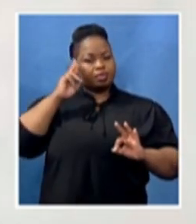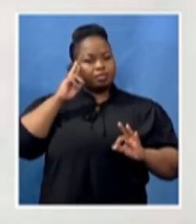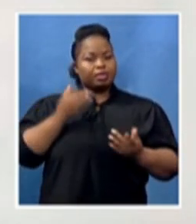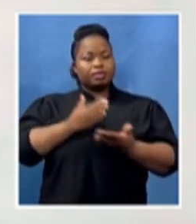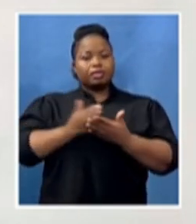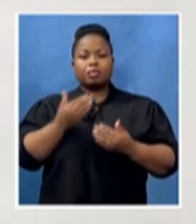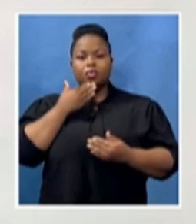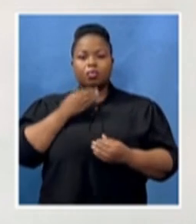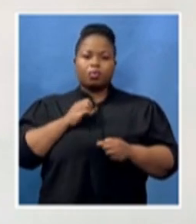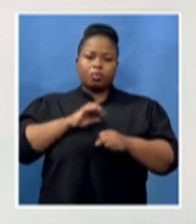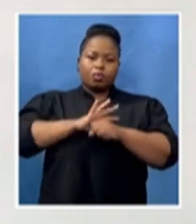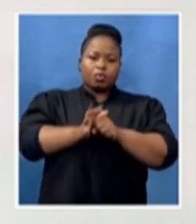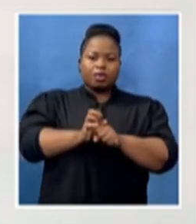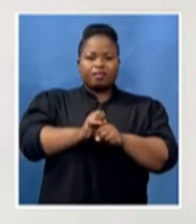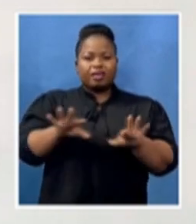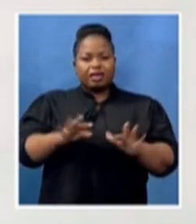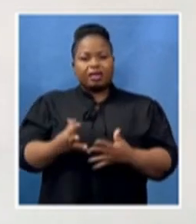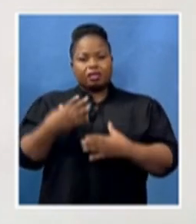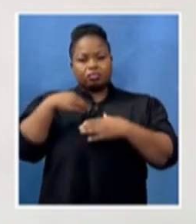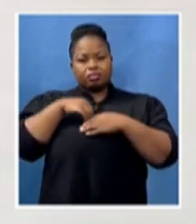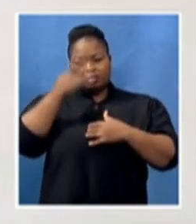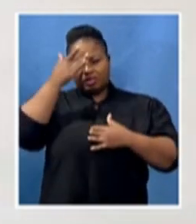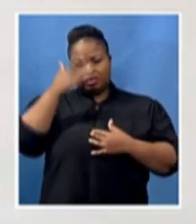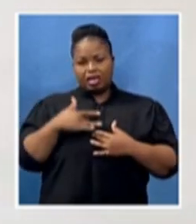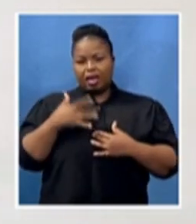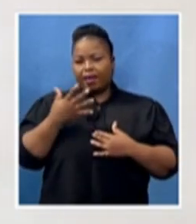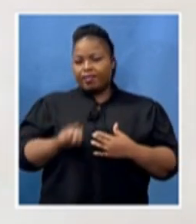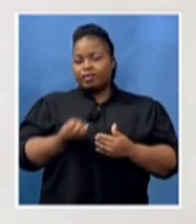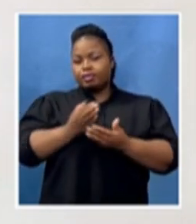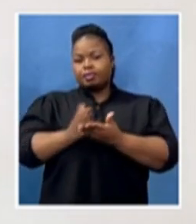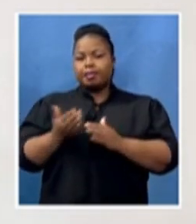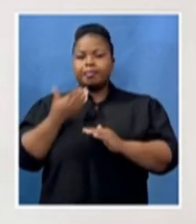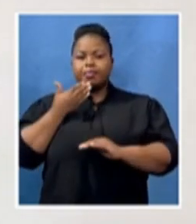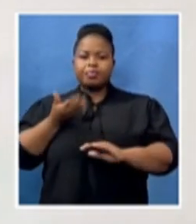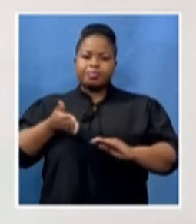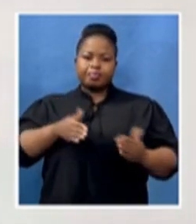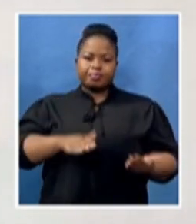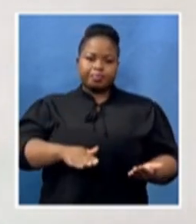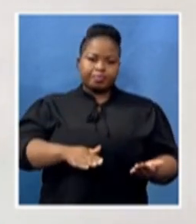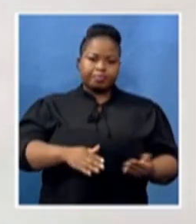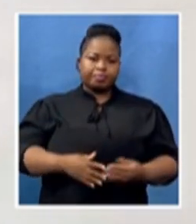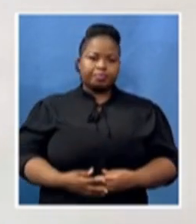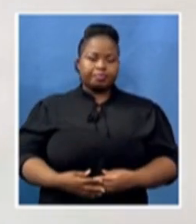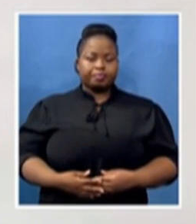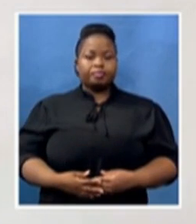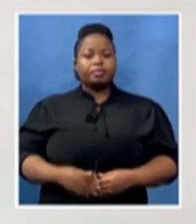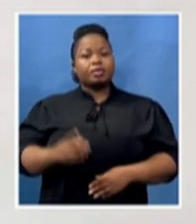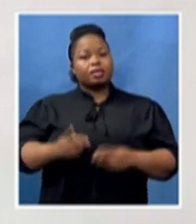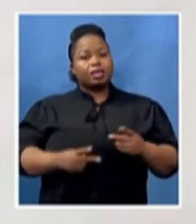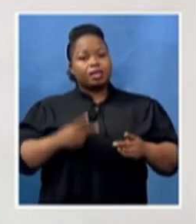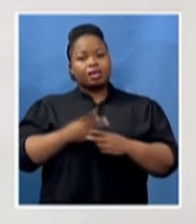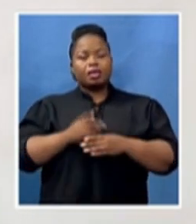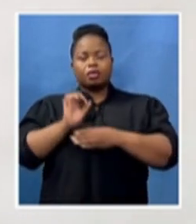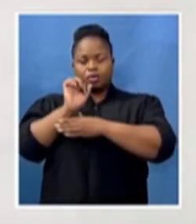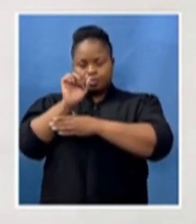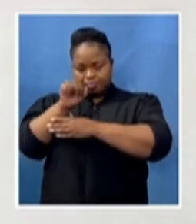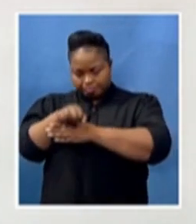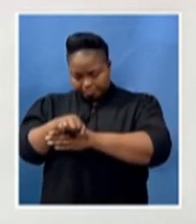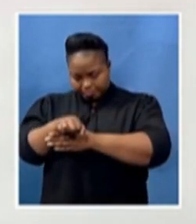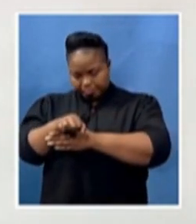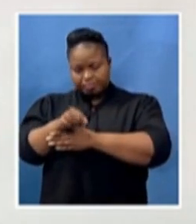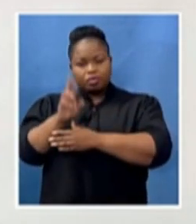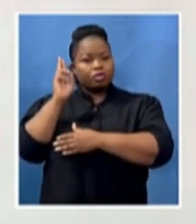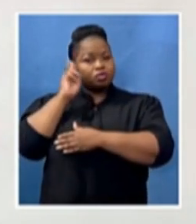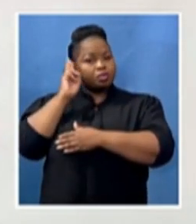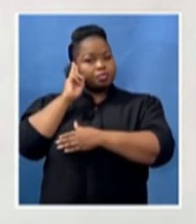and the ones who've passed on. May we also bow our heads to remember the lives of all the women and